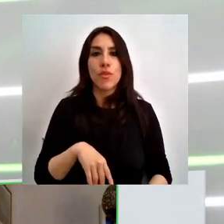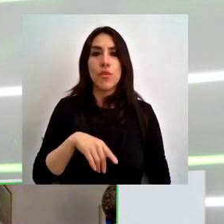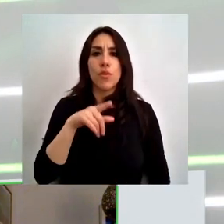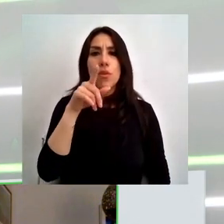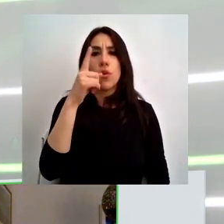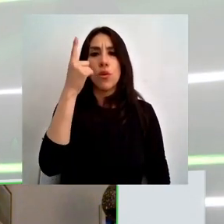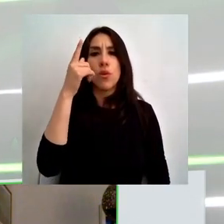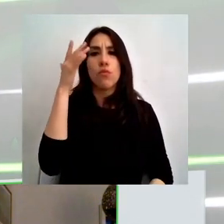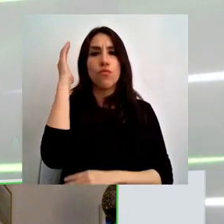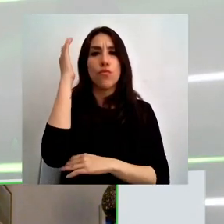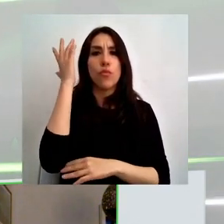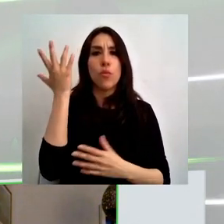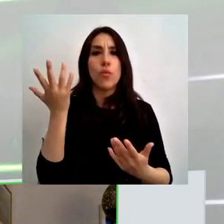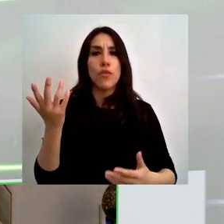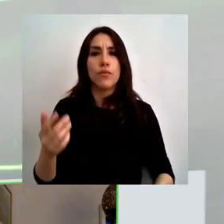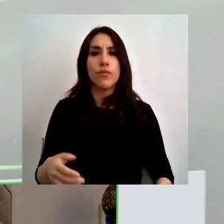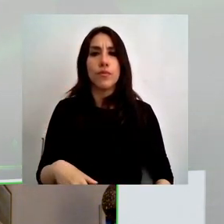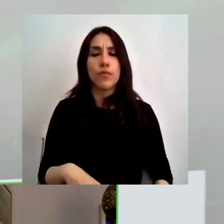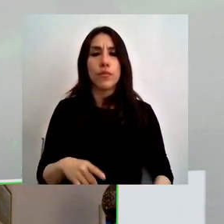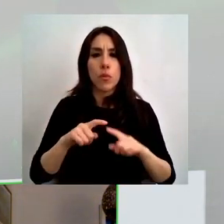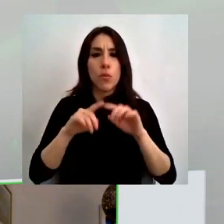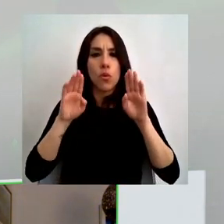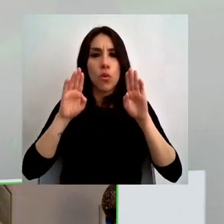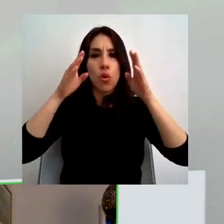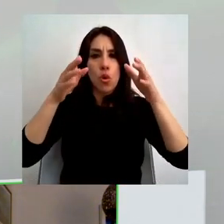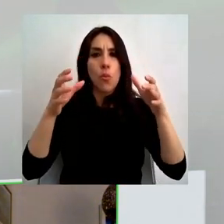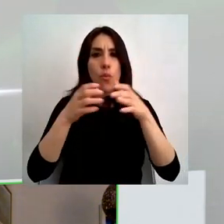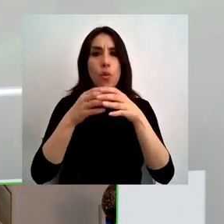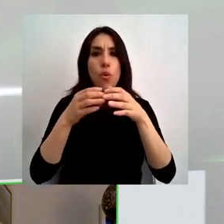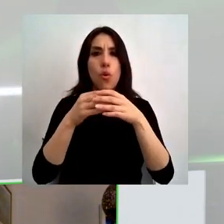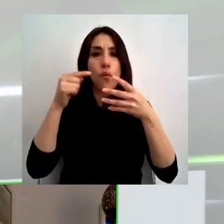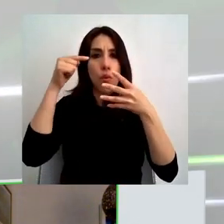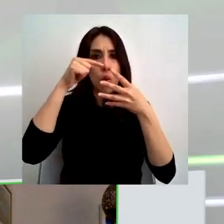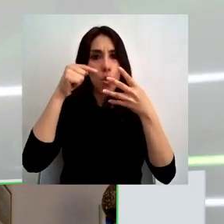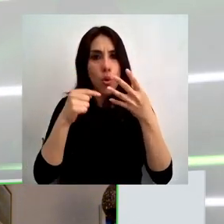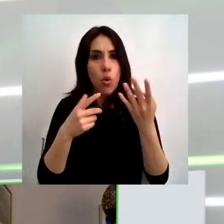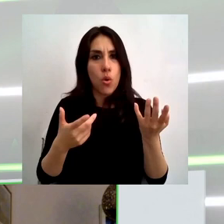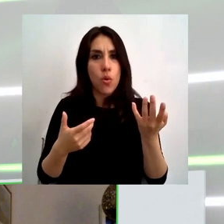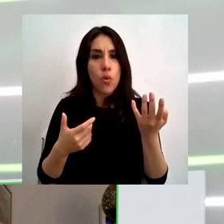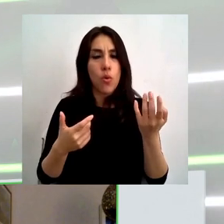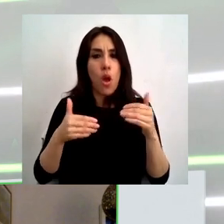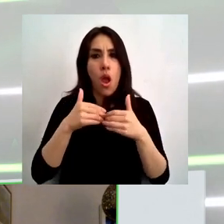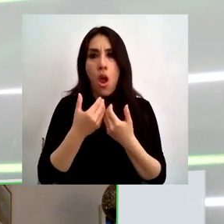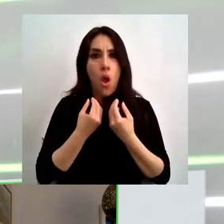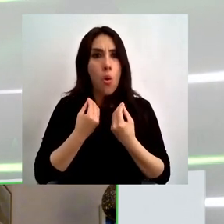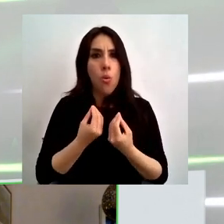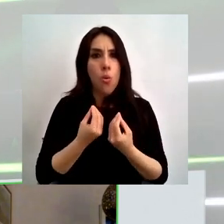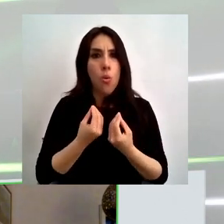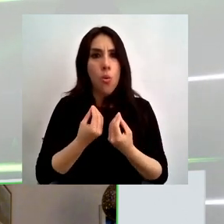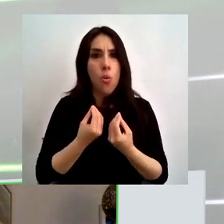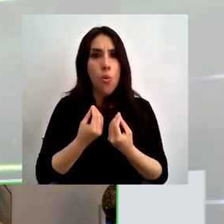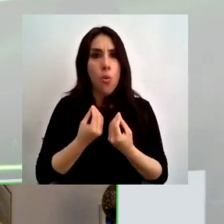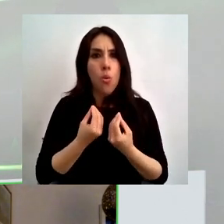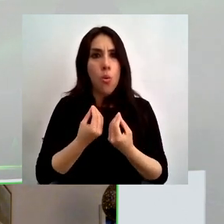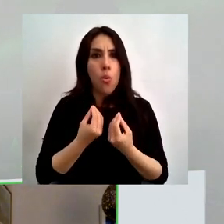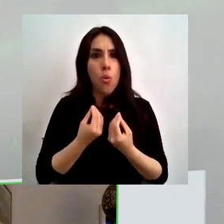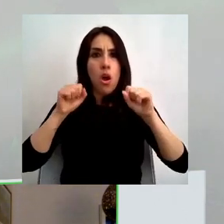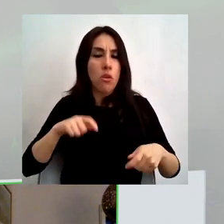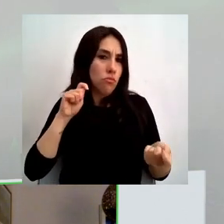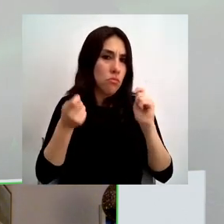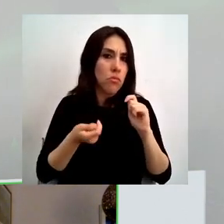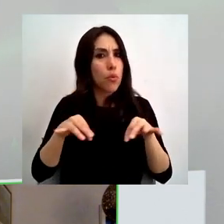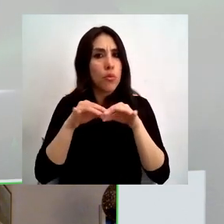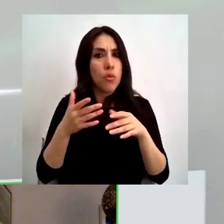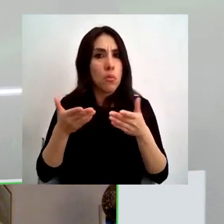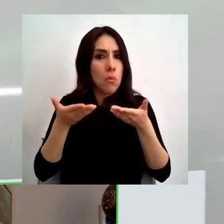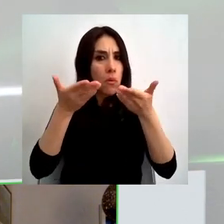to keep moving forward on inclusion. Your presentation focuses on resource groups and how this can be